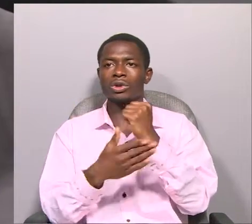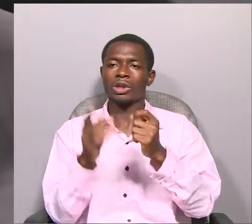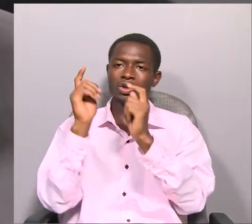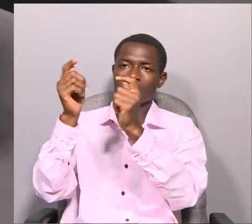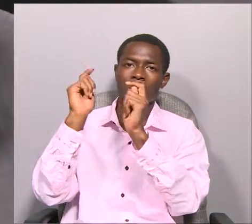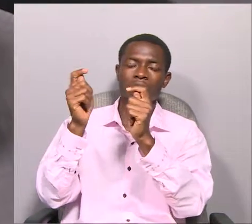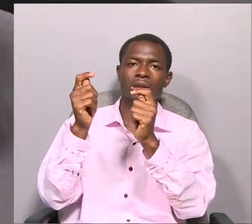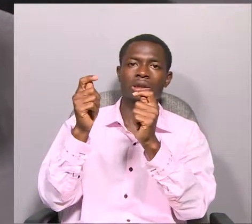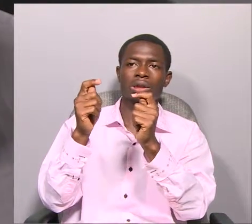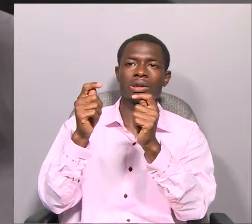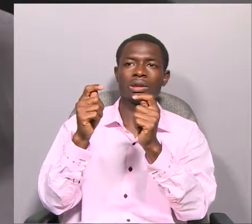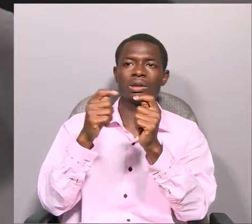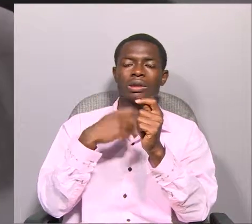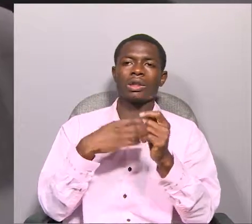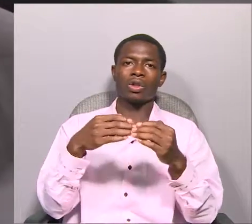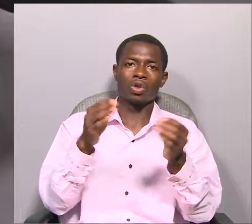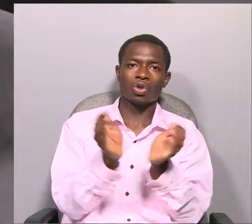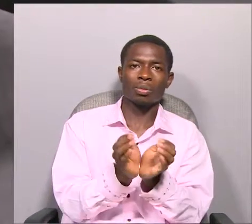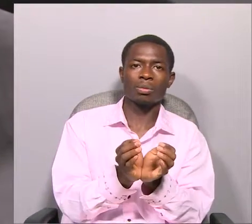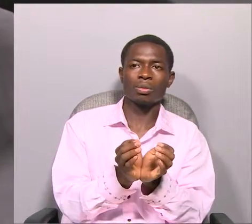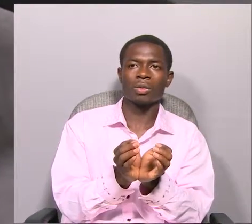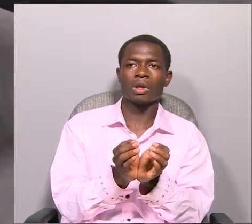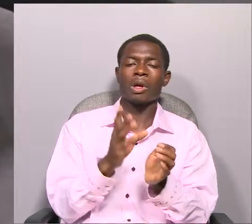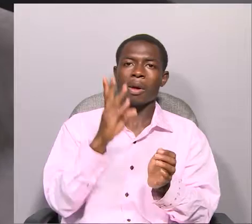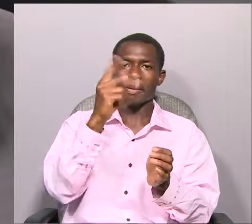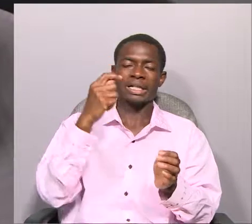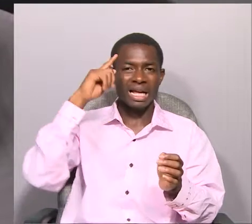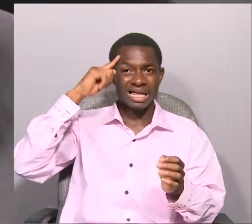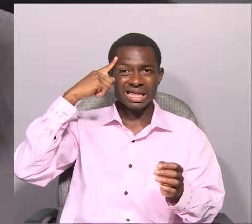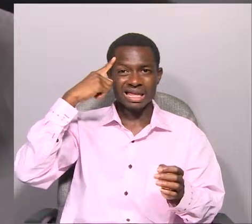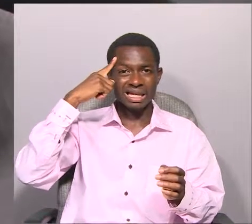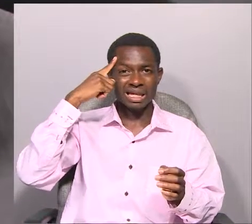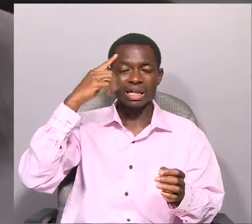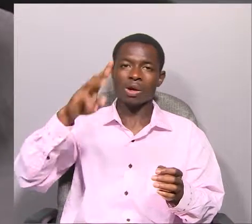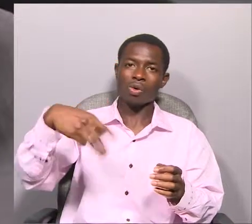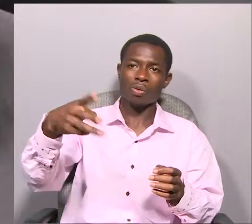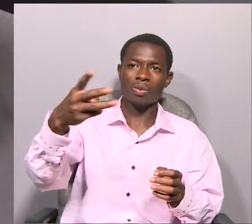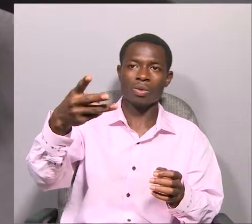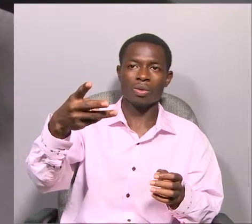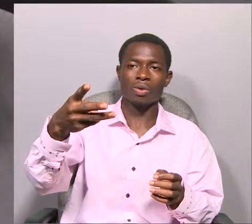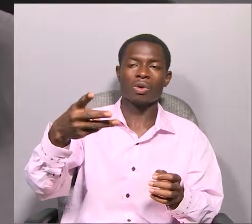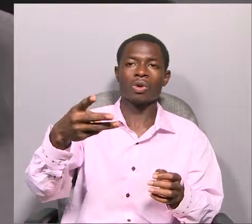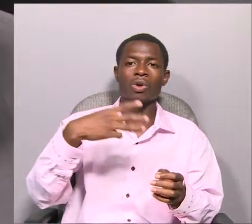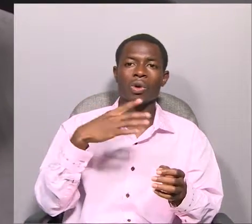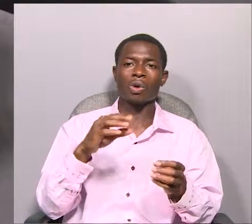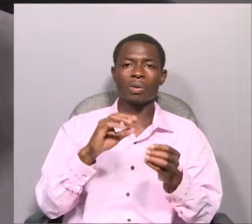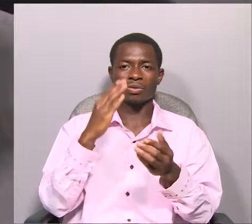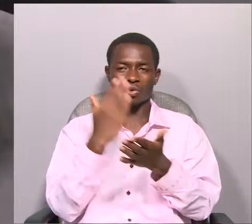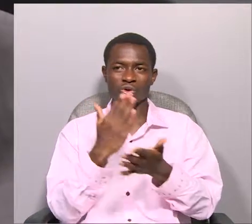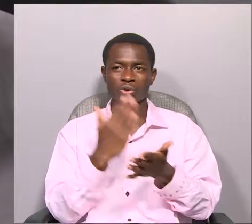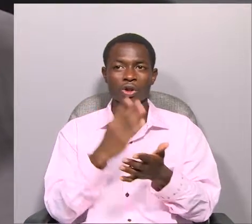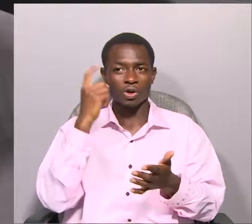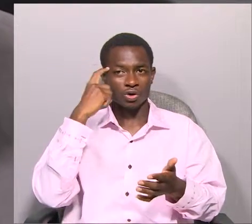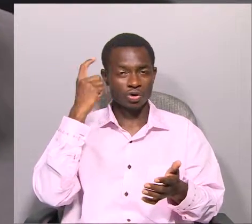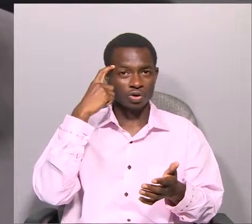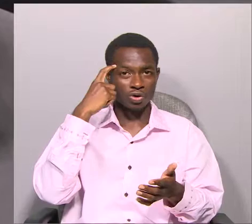to your peers there. But I think the will, political will, is there, and I'm sure you